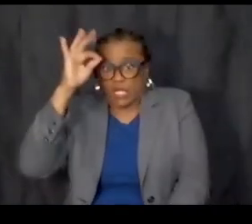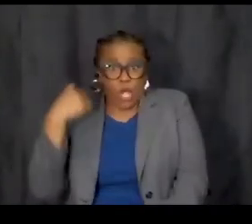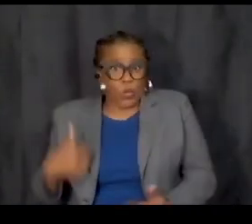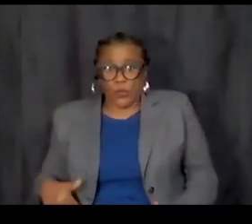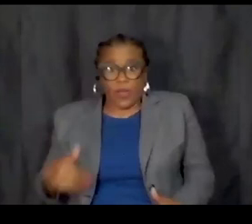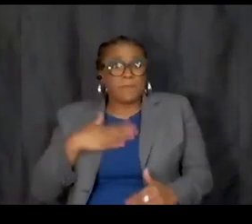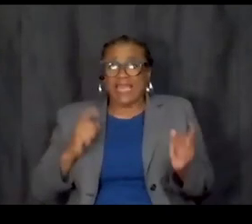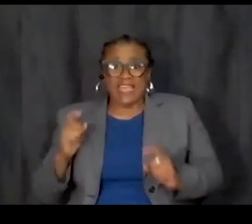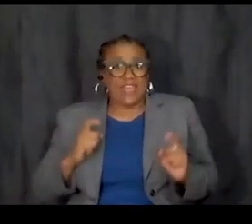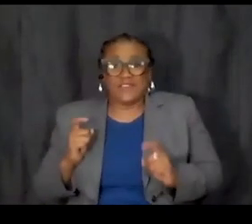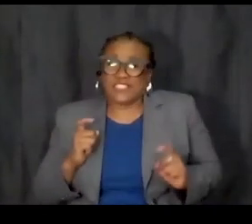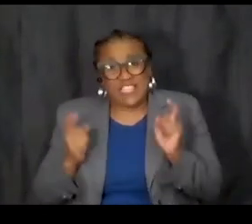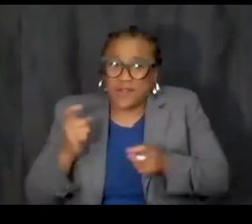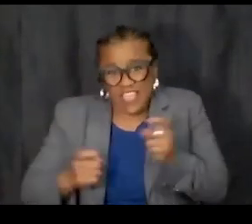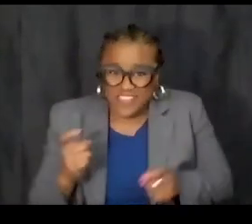they got me.